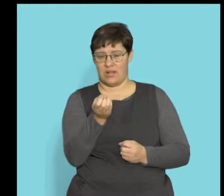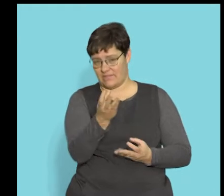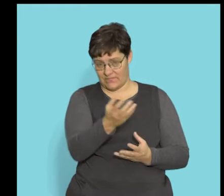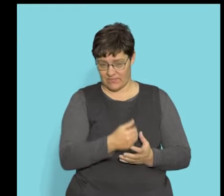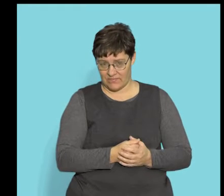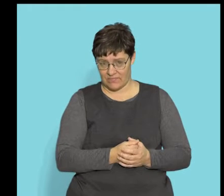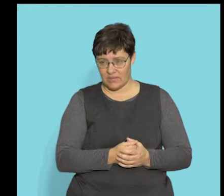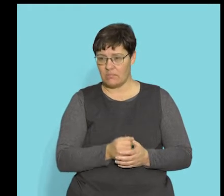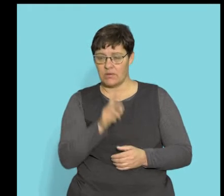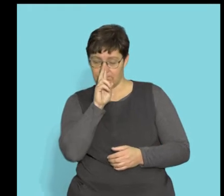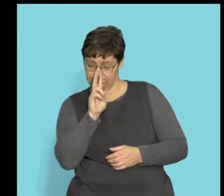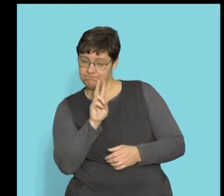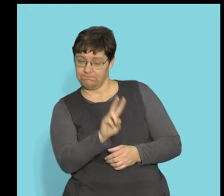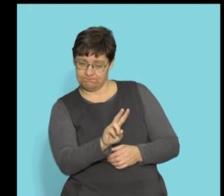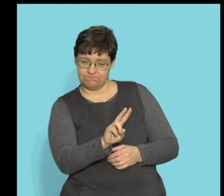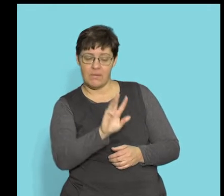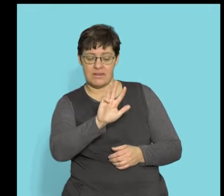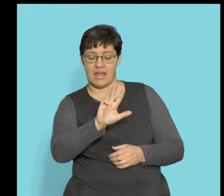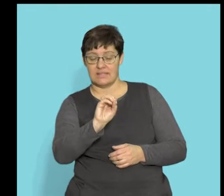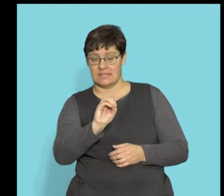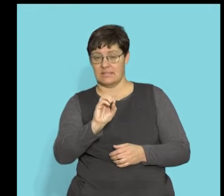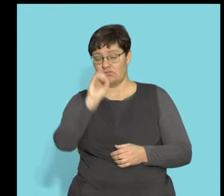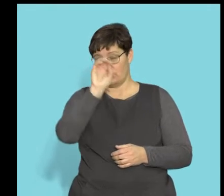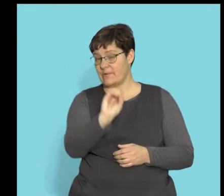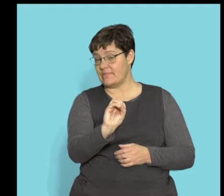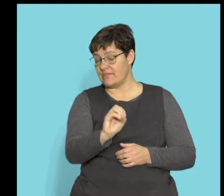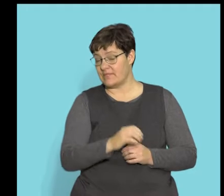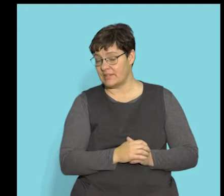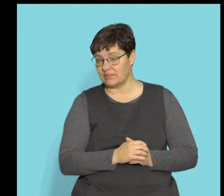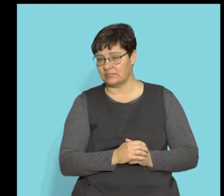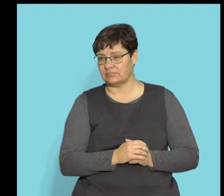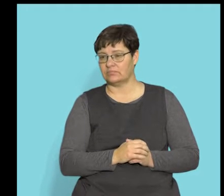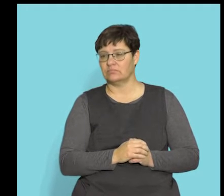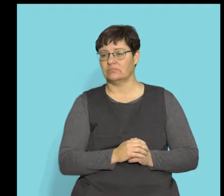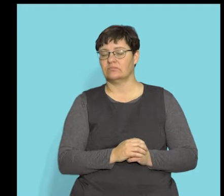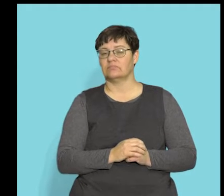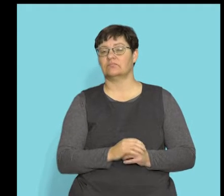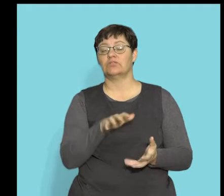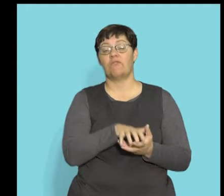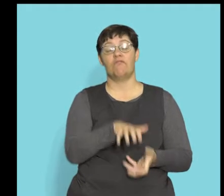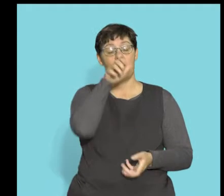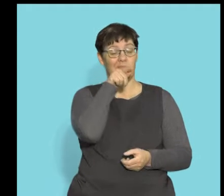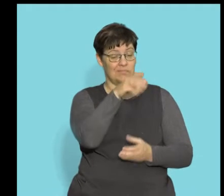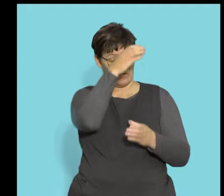height, and you will be needing to look out for the fact that it is the perpendicular height. So we're going to